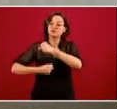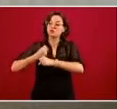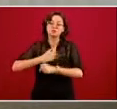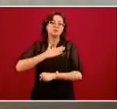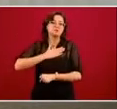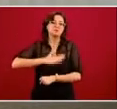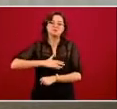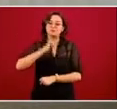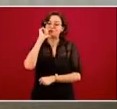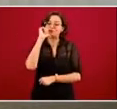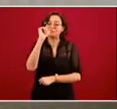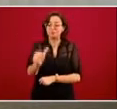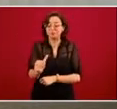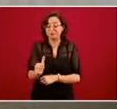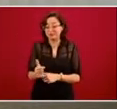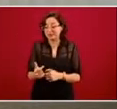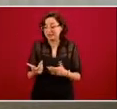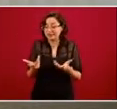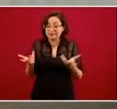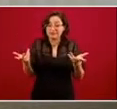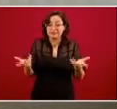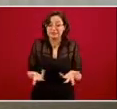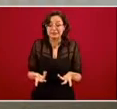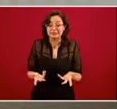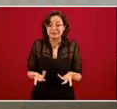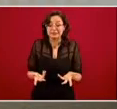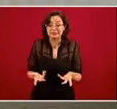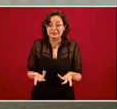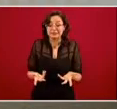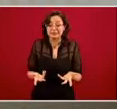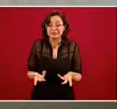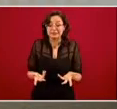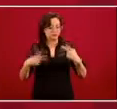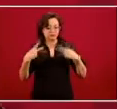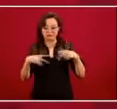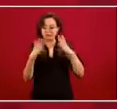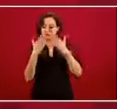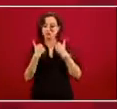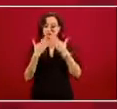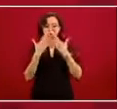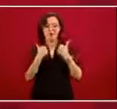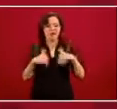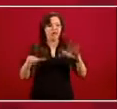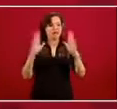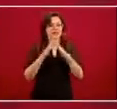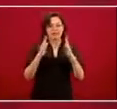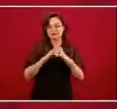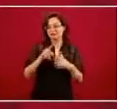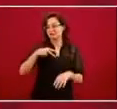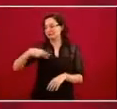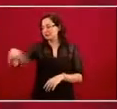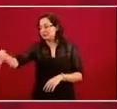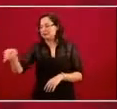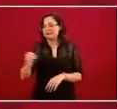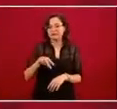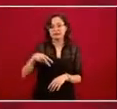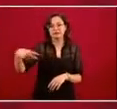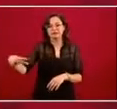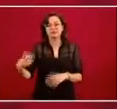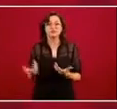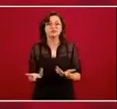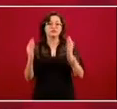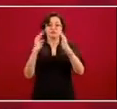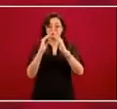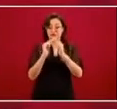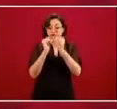a great injustice. So what to do about it? Yes, I know there are displaced people who do not have a